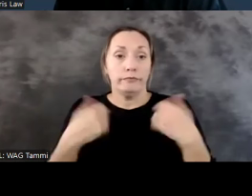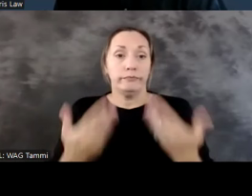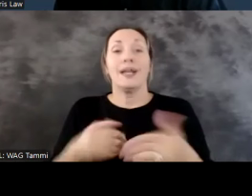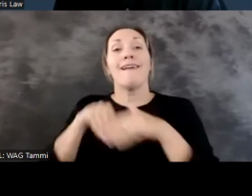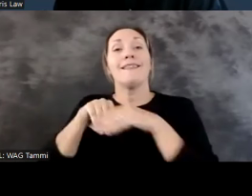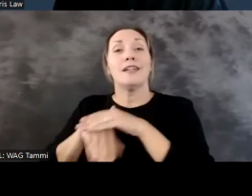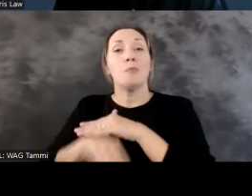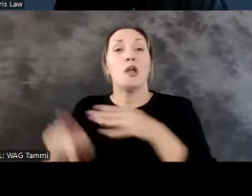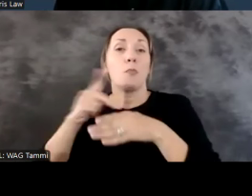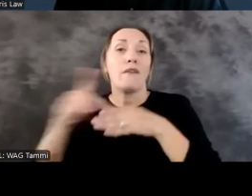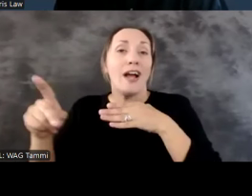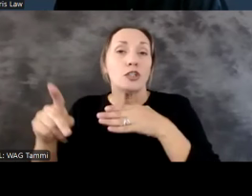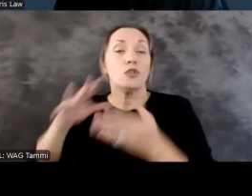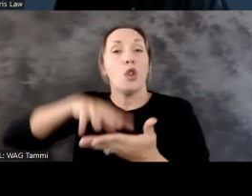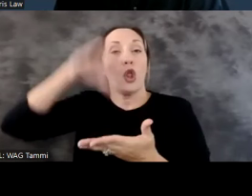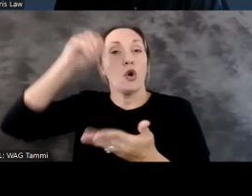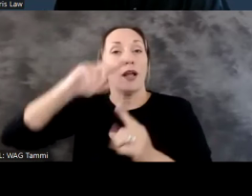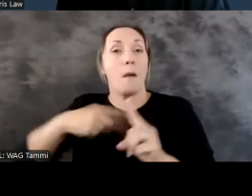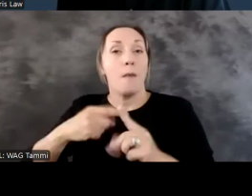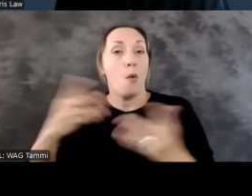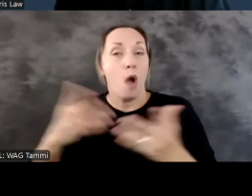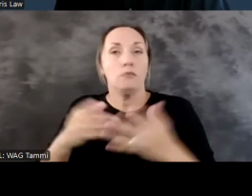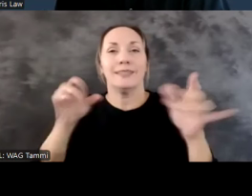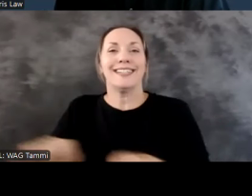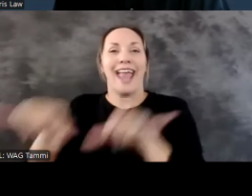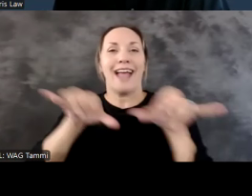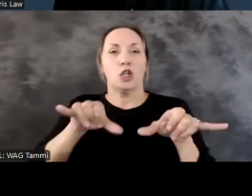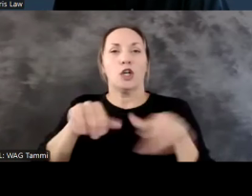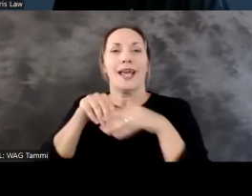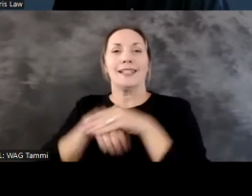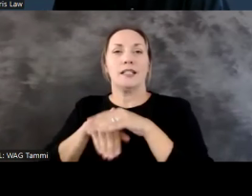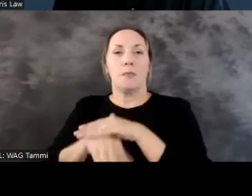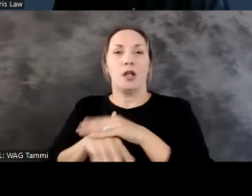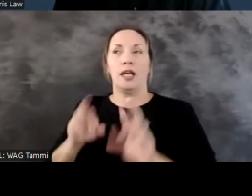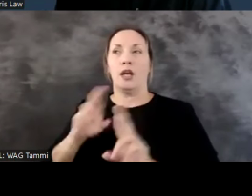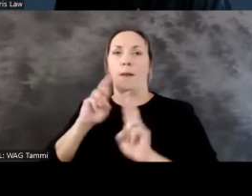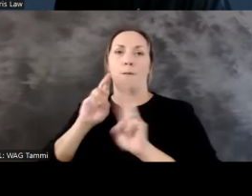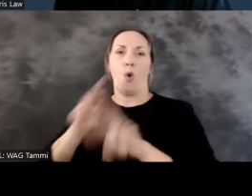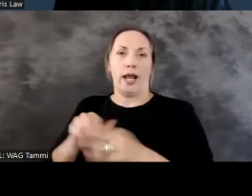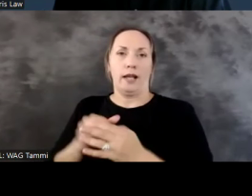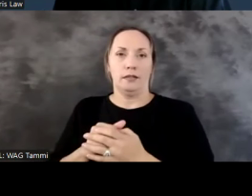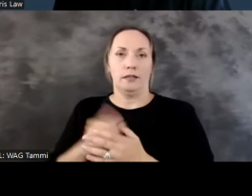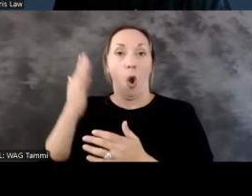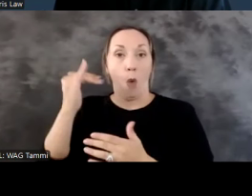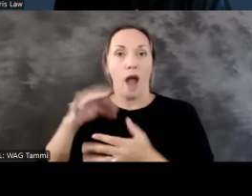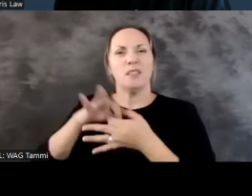accessibility professionals are learning about standard accessibility reporting because it's part of the